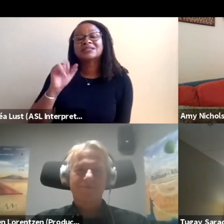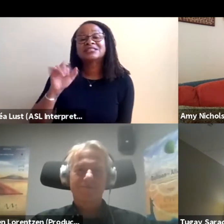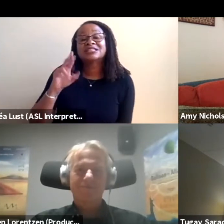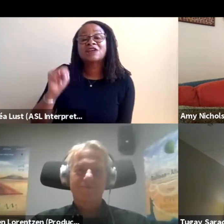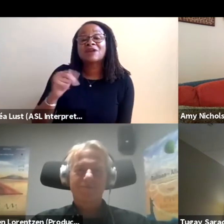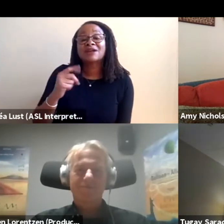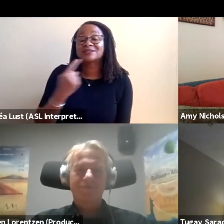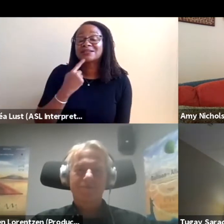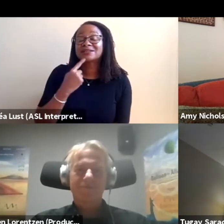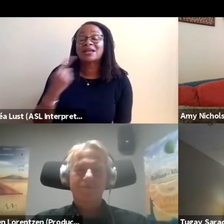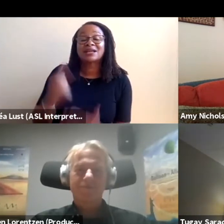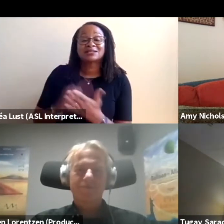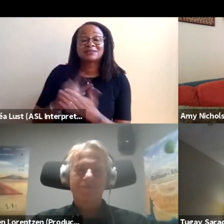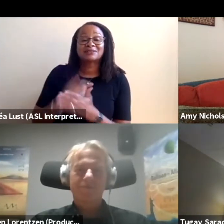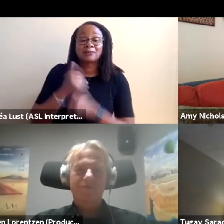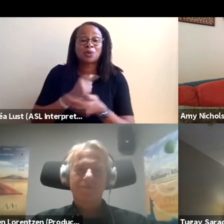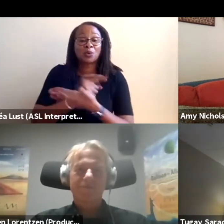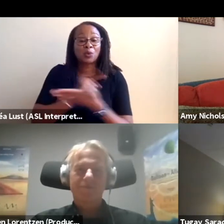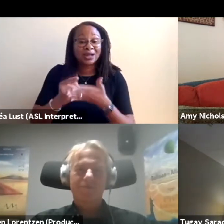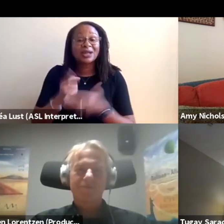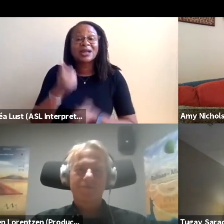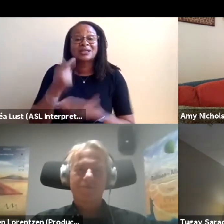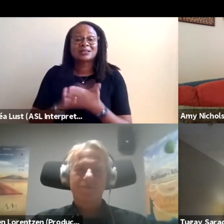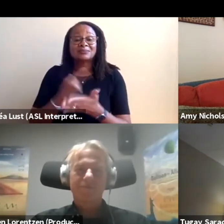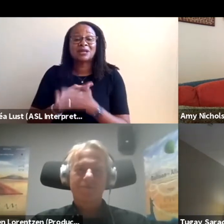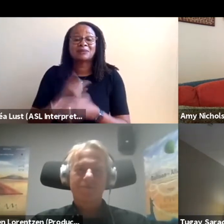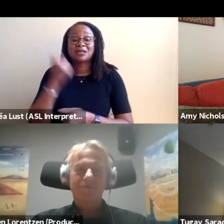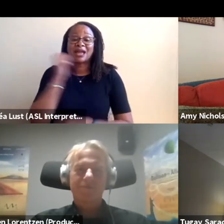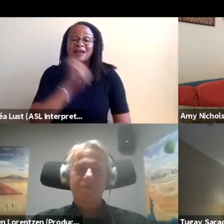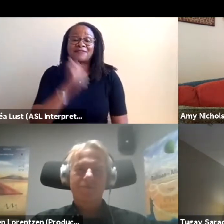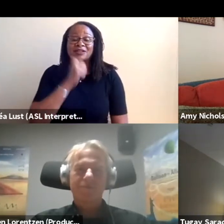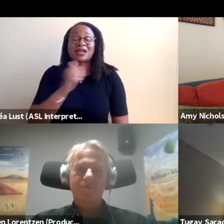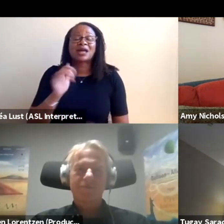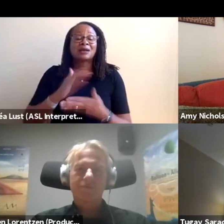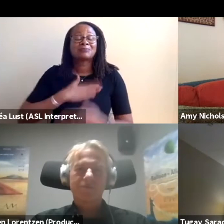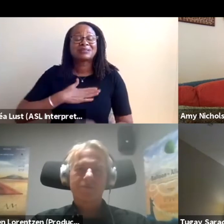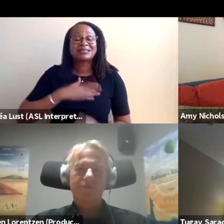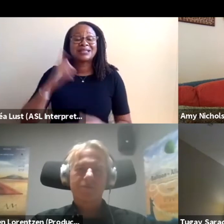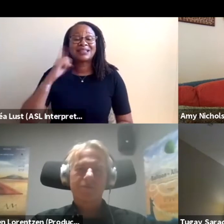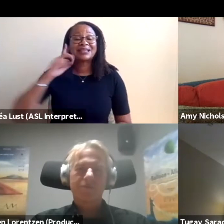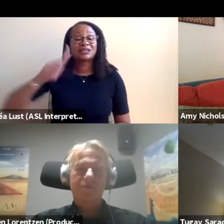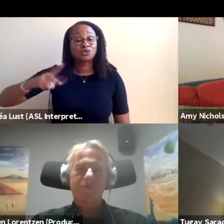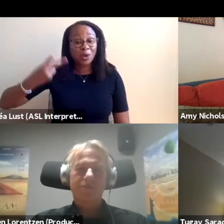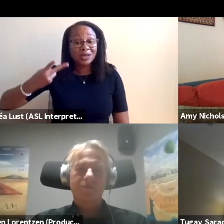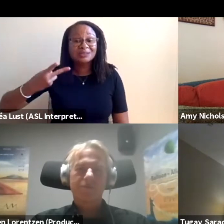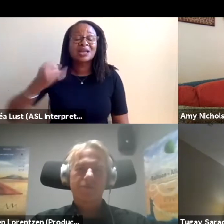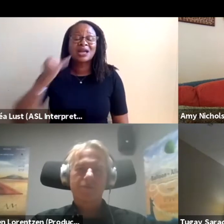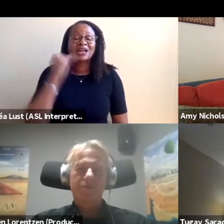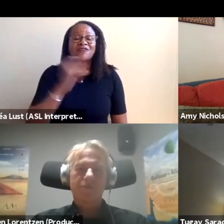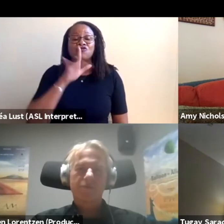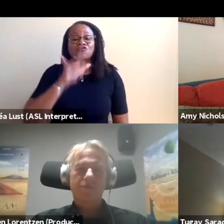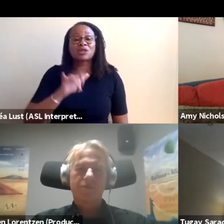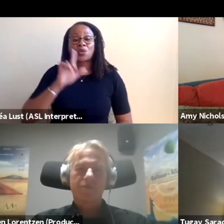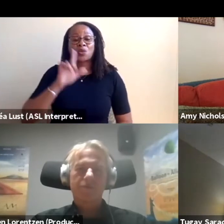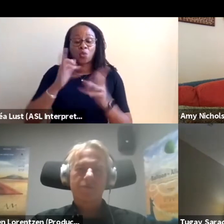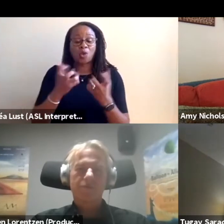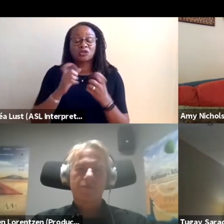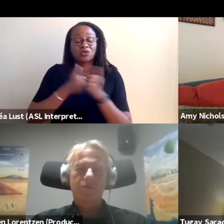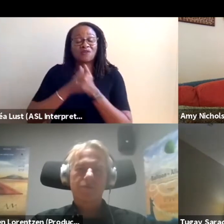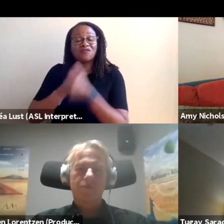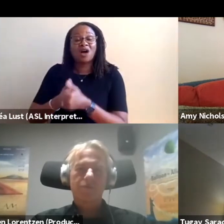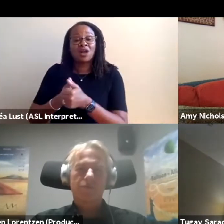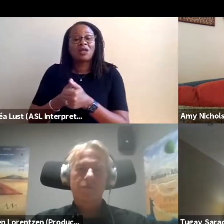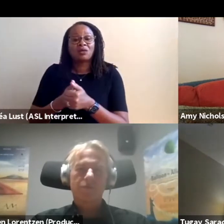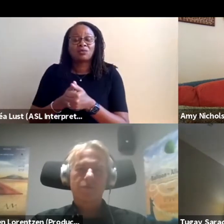sometimes a week, sometimes every day, please think twice if you really want to go this way, and it's